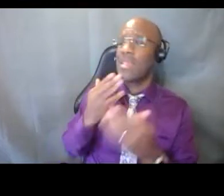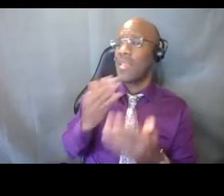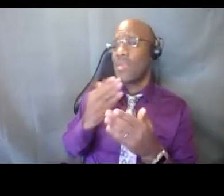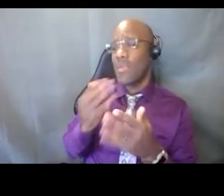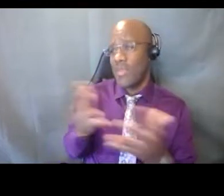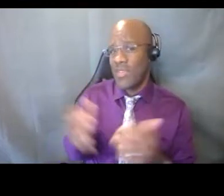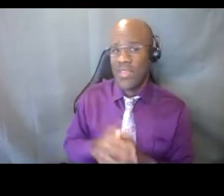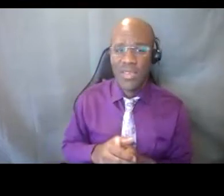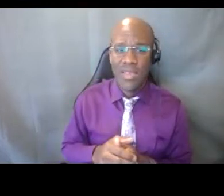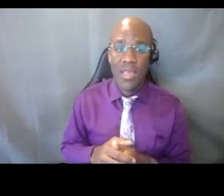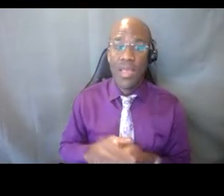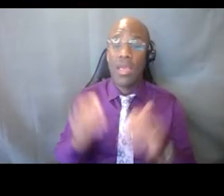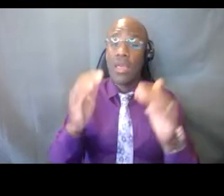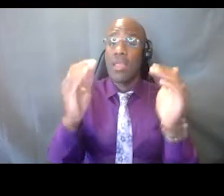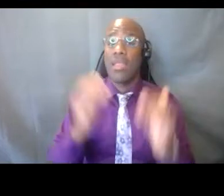navigational capital.